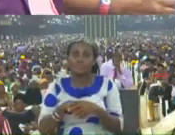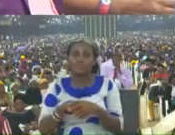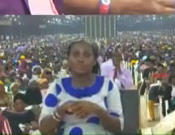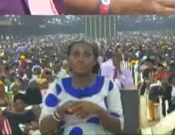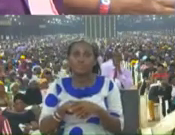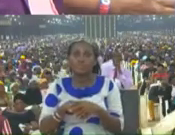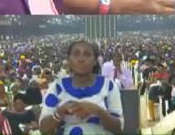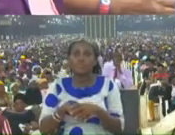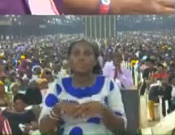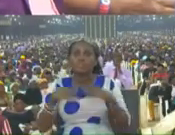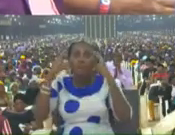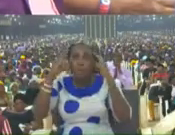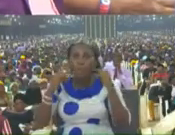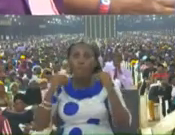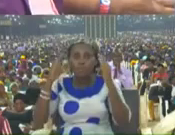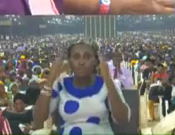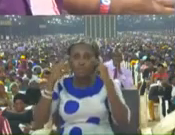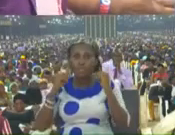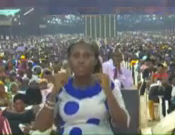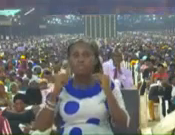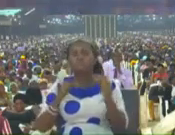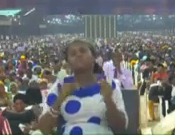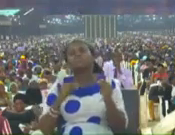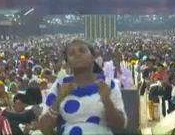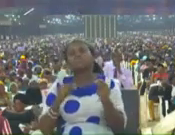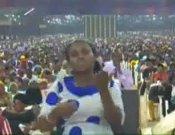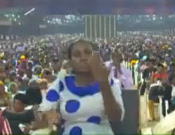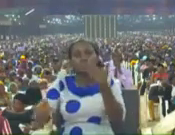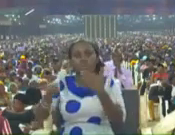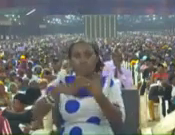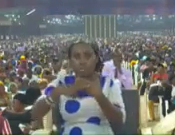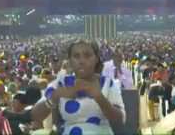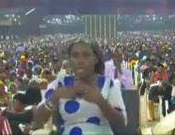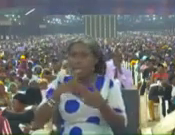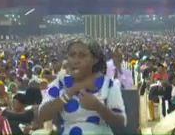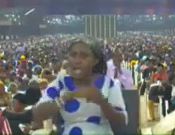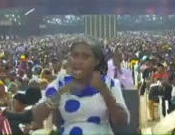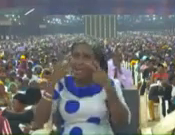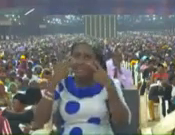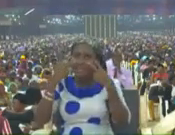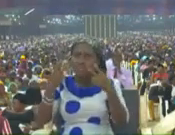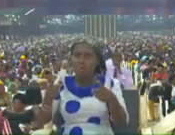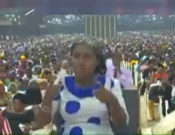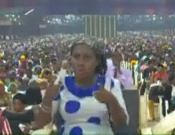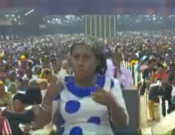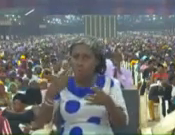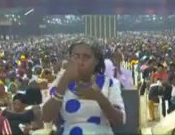And then Moses returned and saw what's going on.